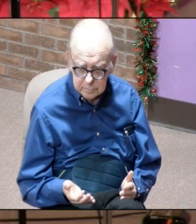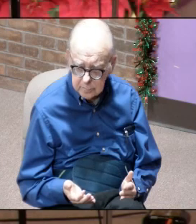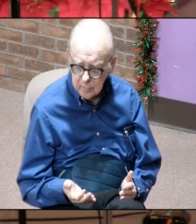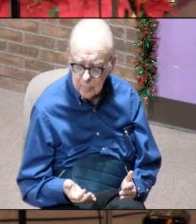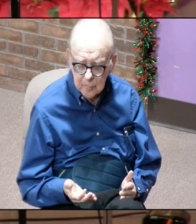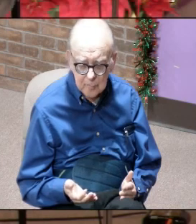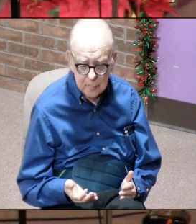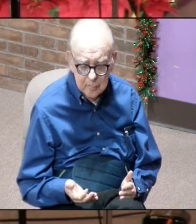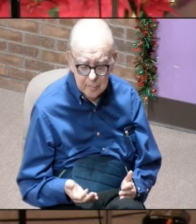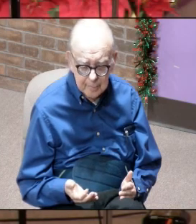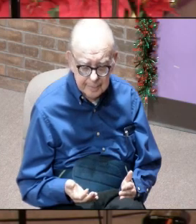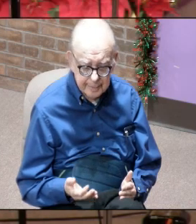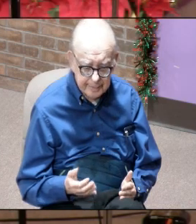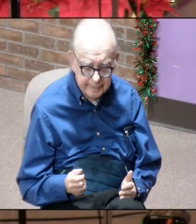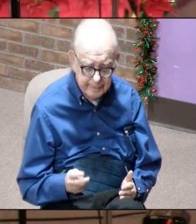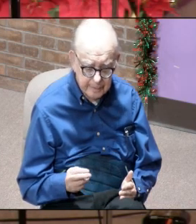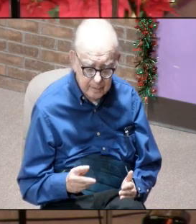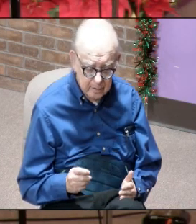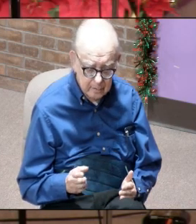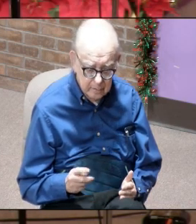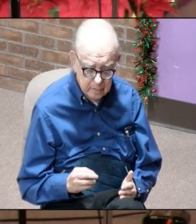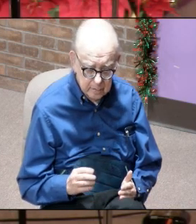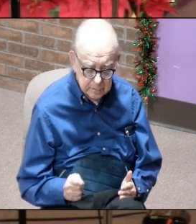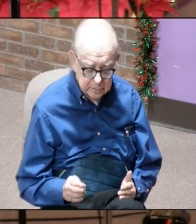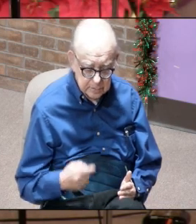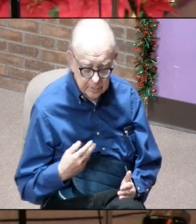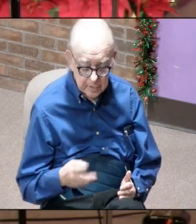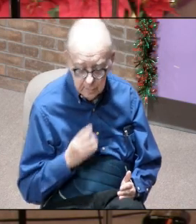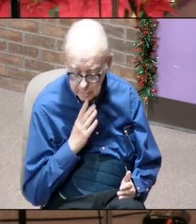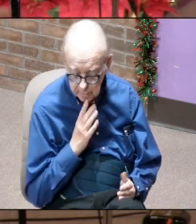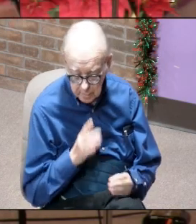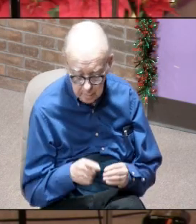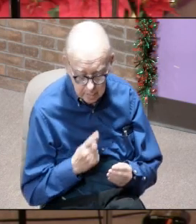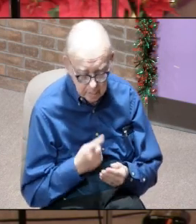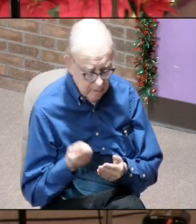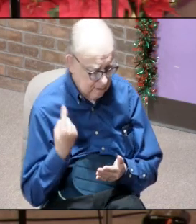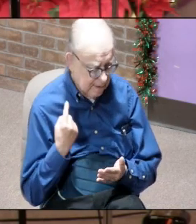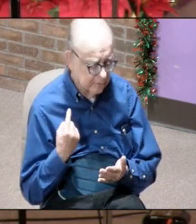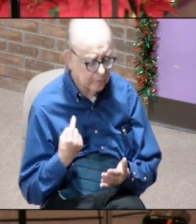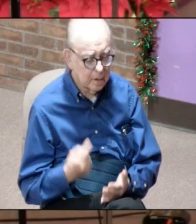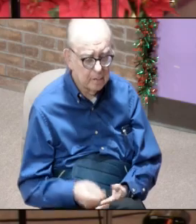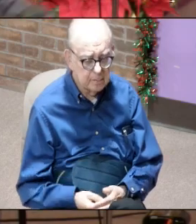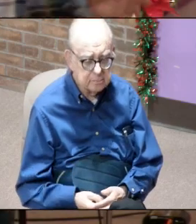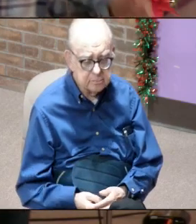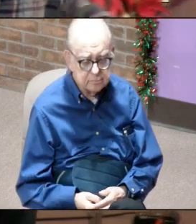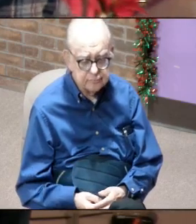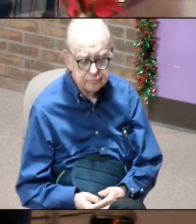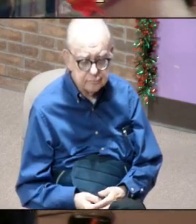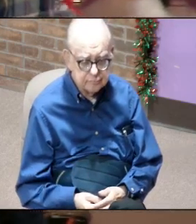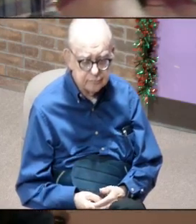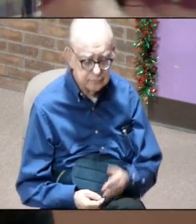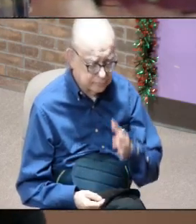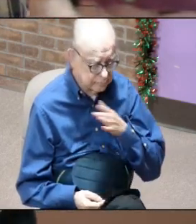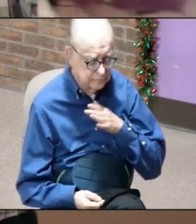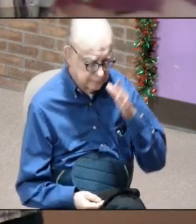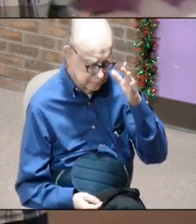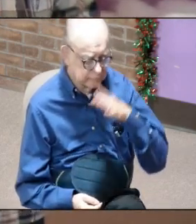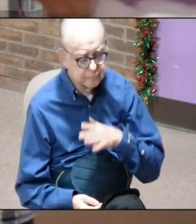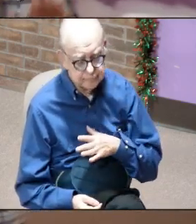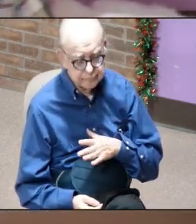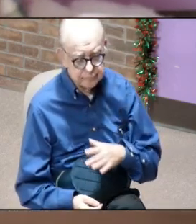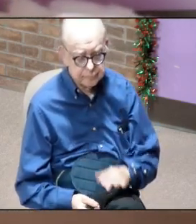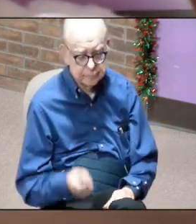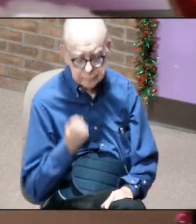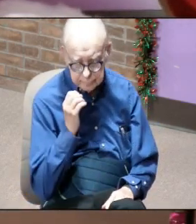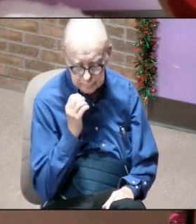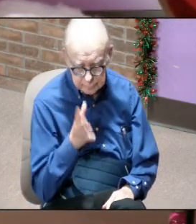You know, and Jonathan and as we were talking last week, ladies and gentlemen, I